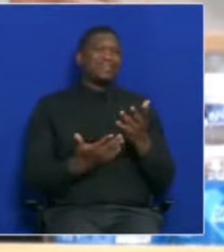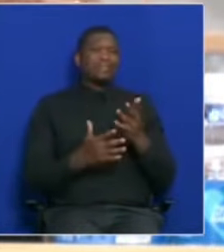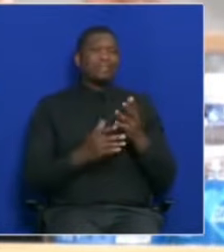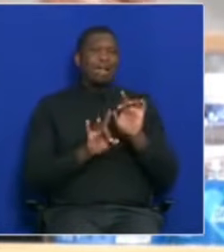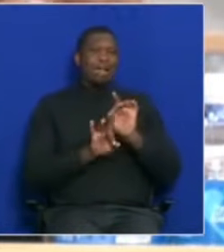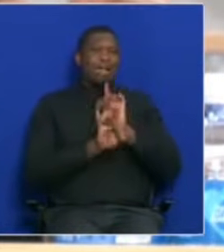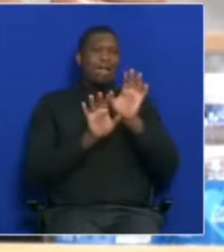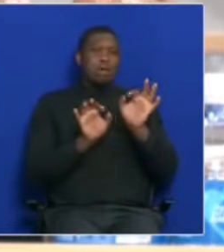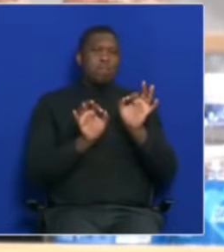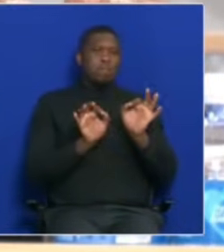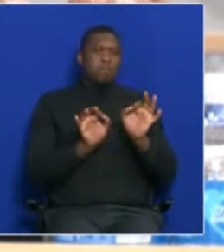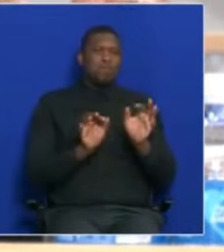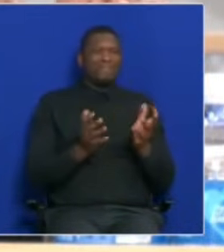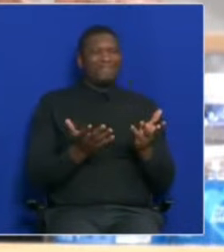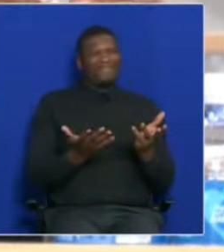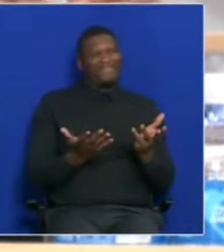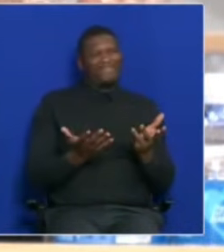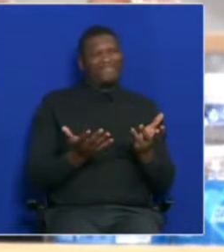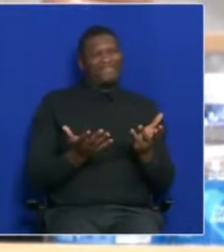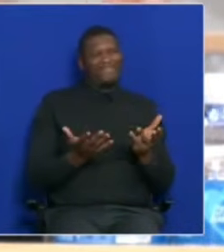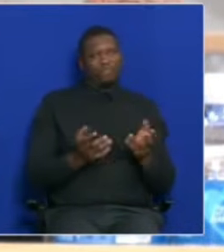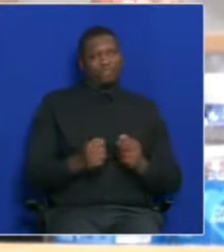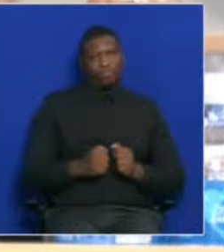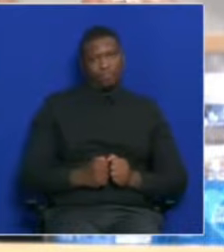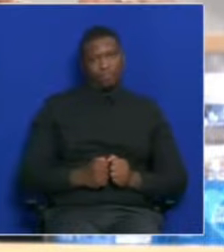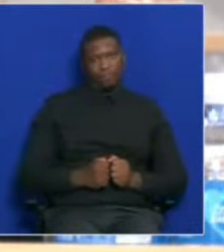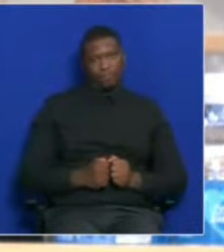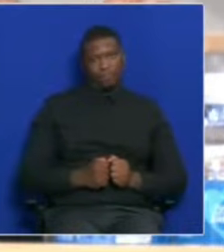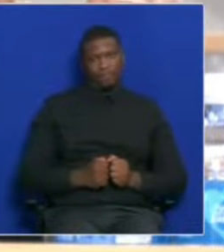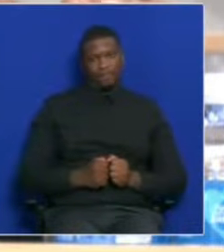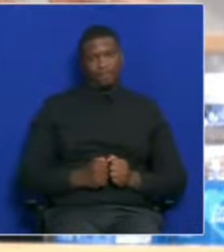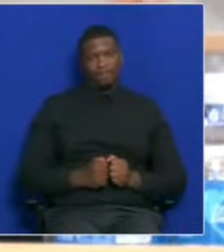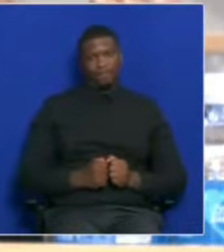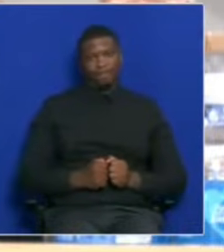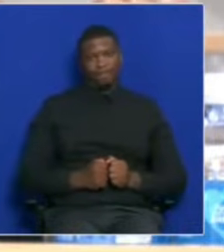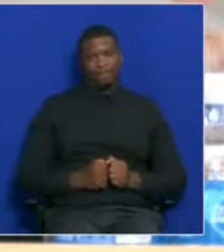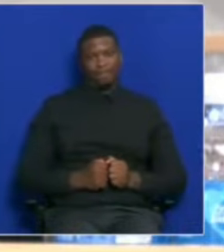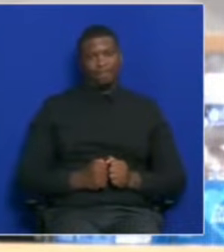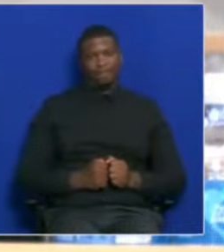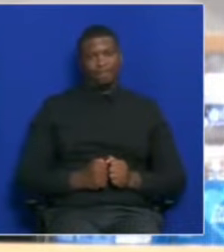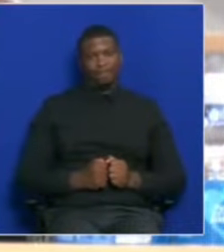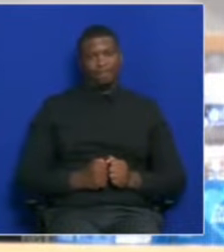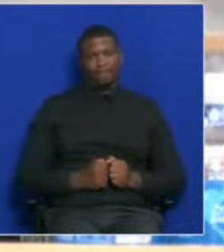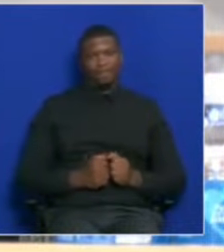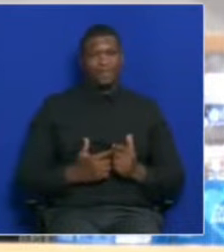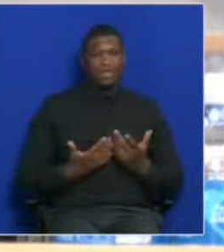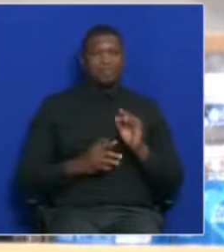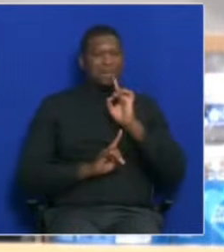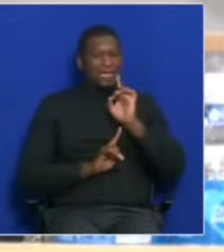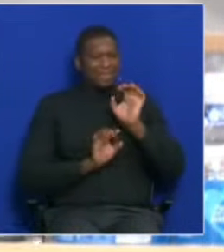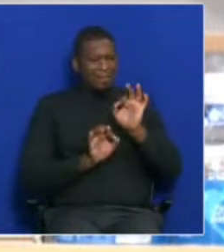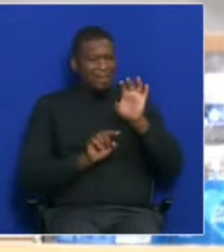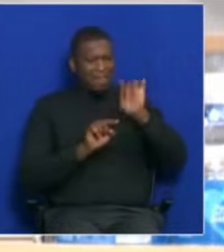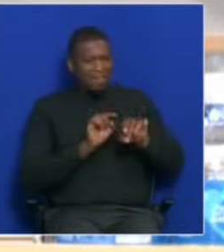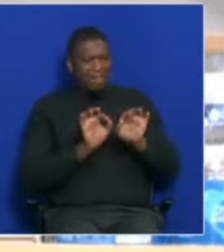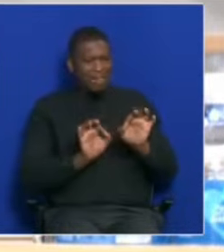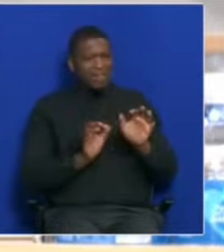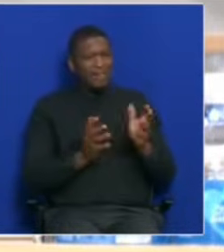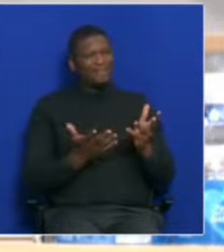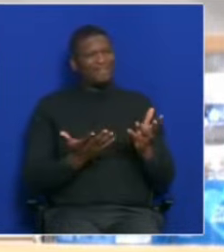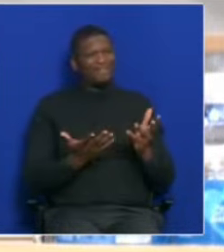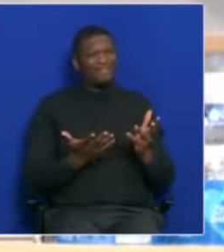I haven't gotten the kind of assistance that I'm looking for, or the answer to my question. I